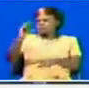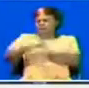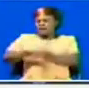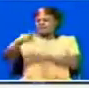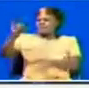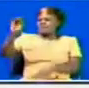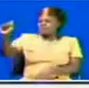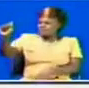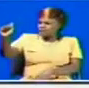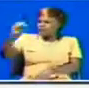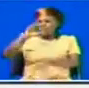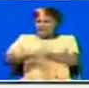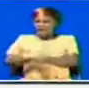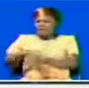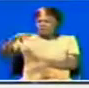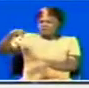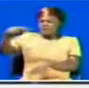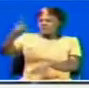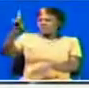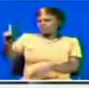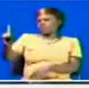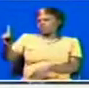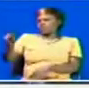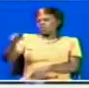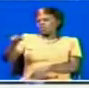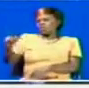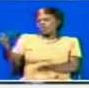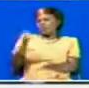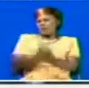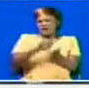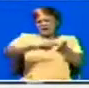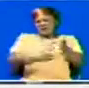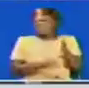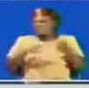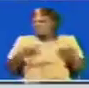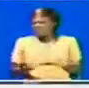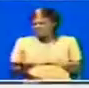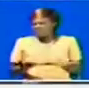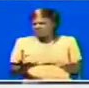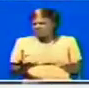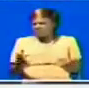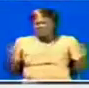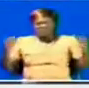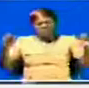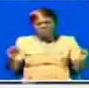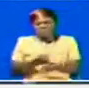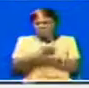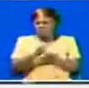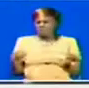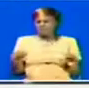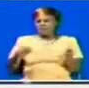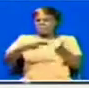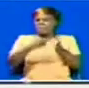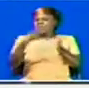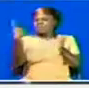masters. You have attained your PhD. Then you are told that you will be employed on contract. That one will never happen. Then it